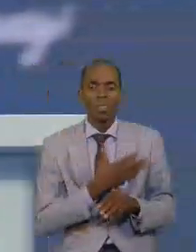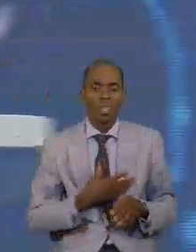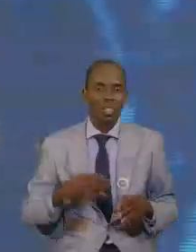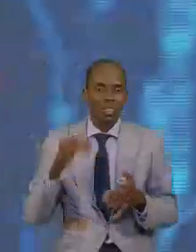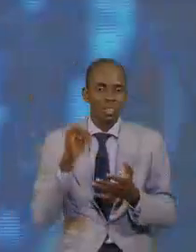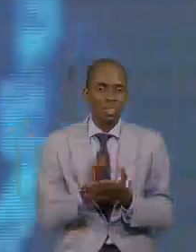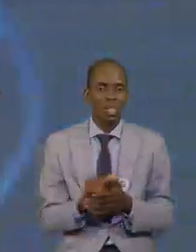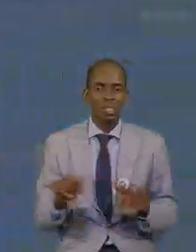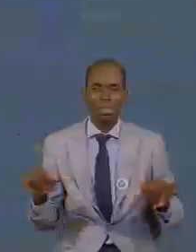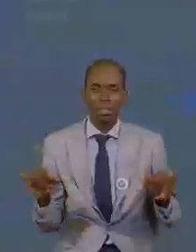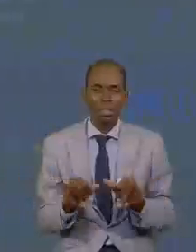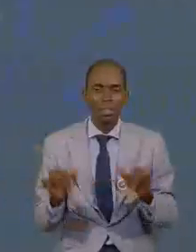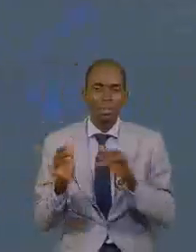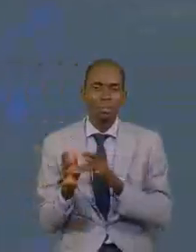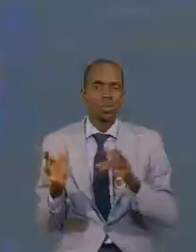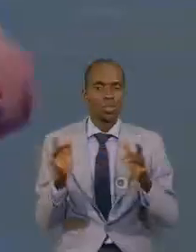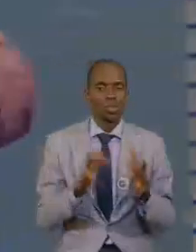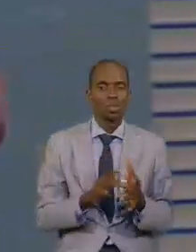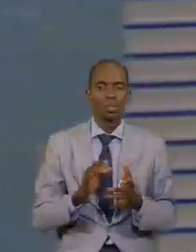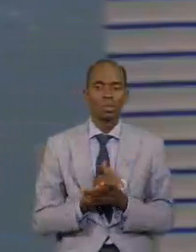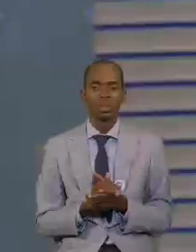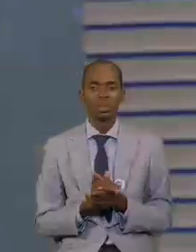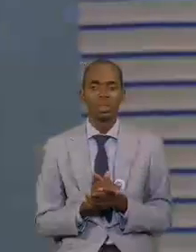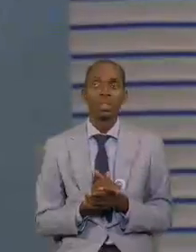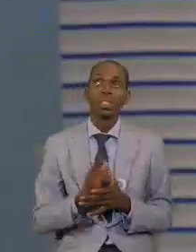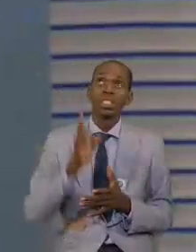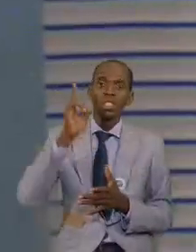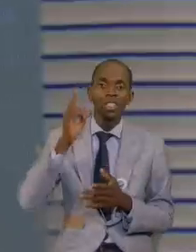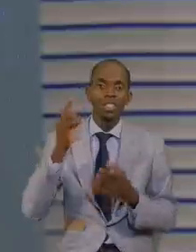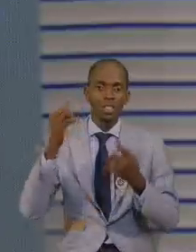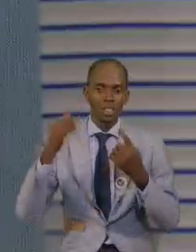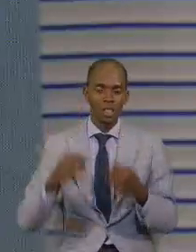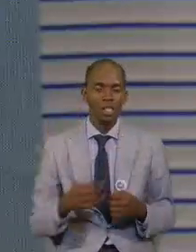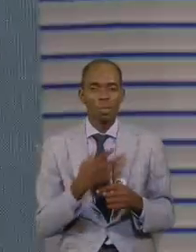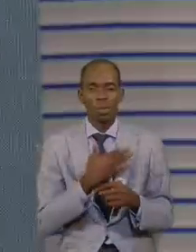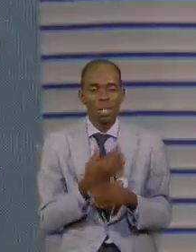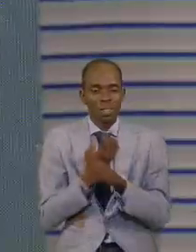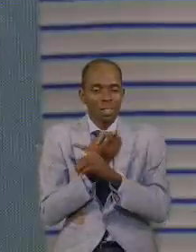same Jesus, he came and delivered us.